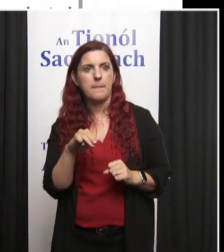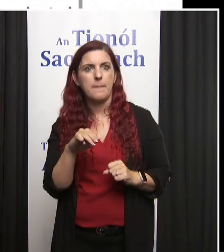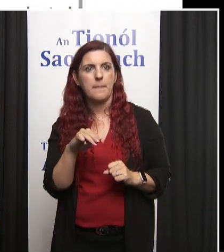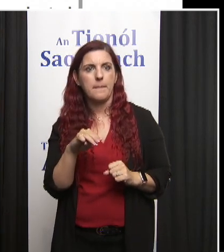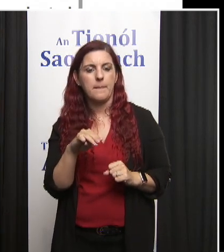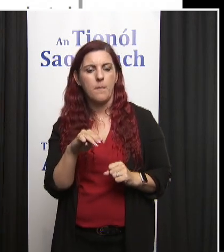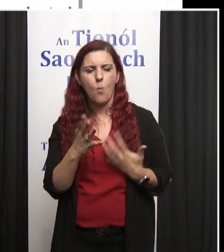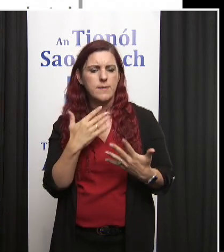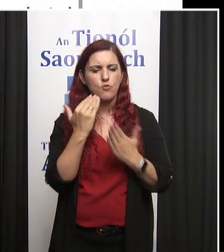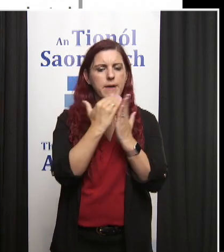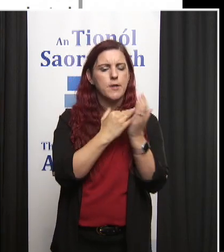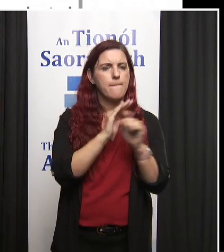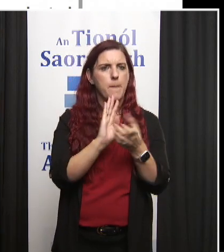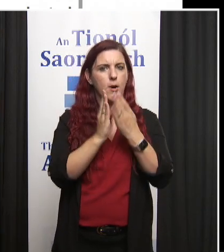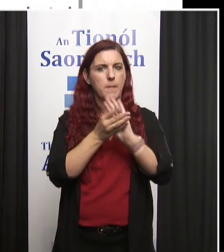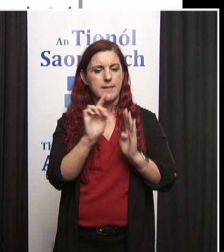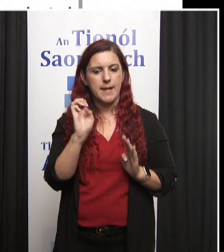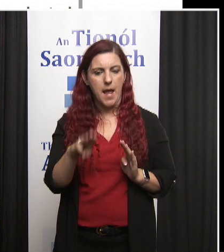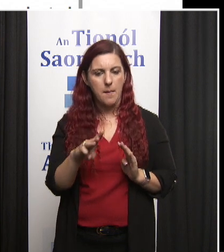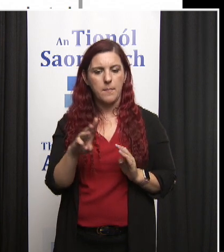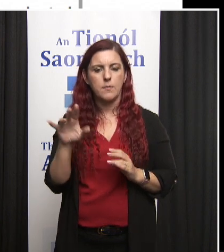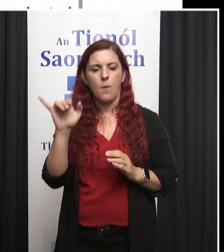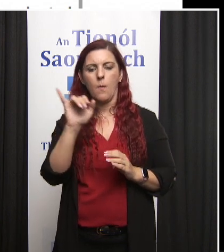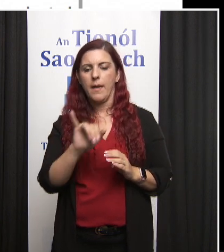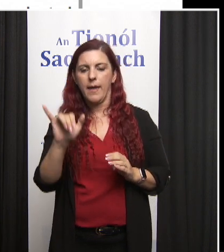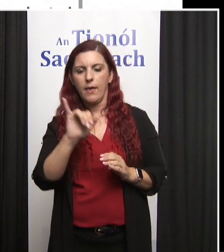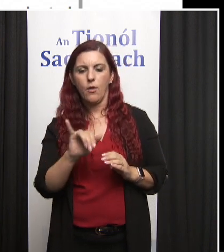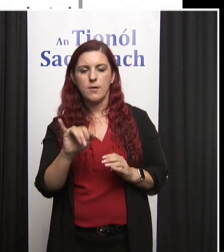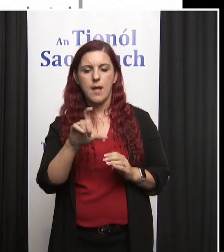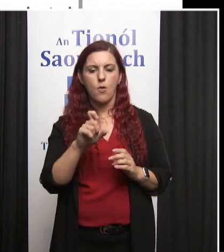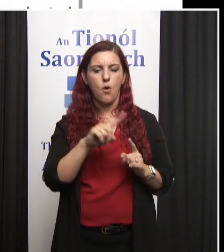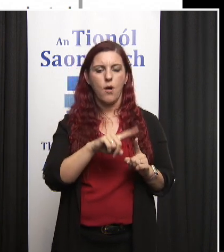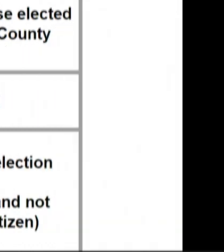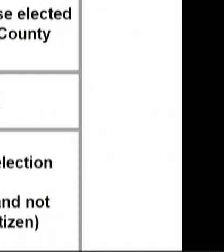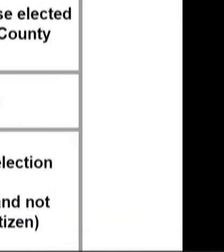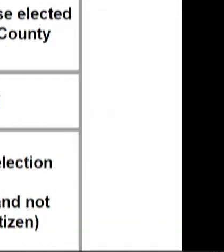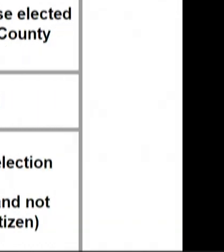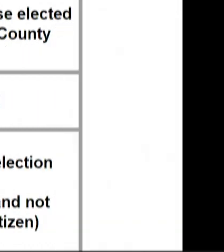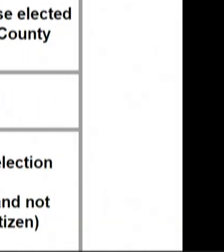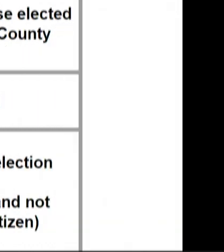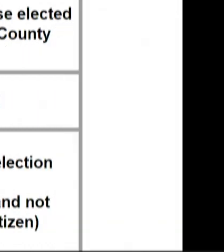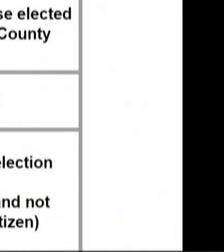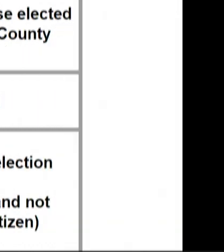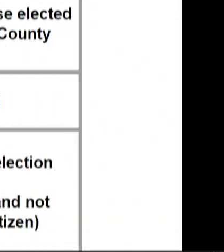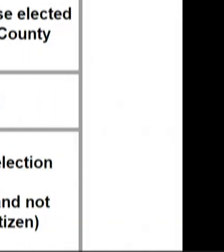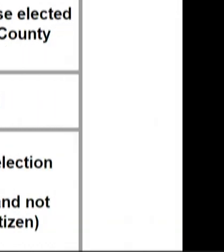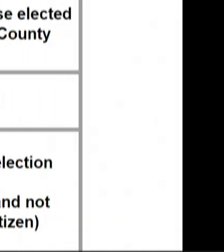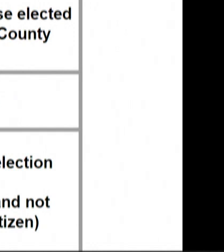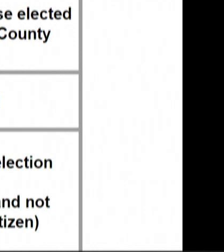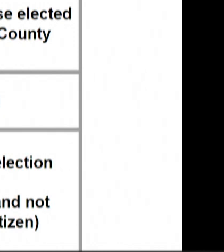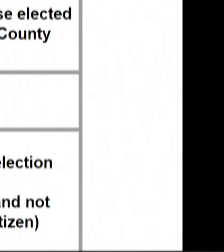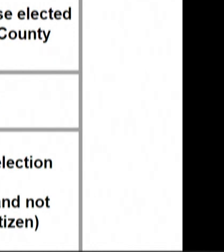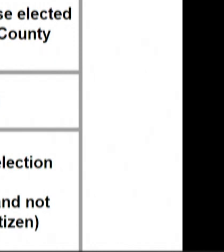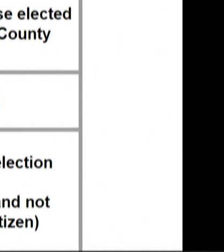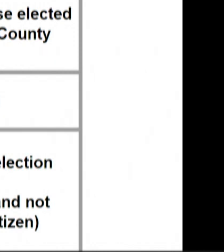be either the Dáil model or the council model? And we agreed that it should be the council model because it